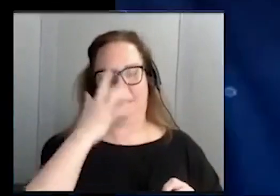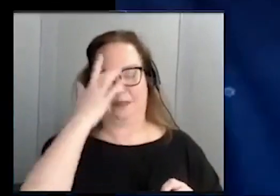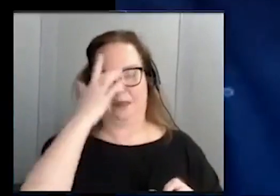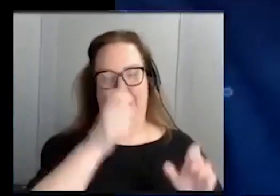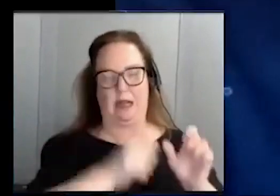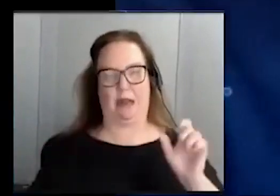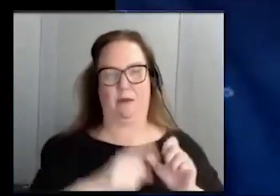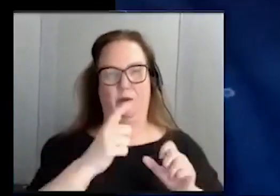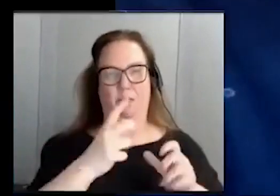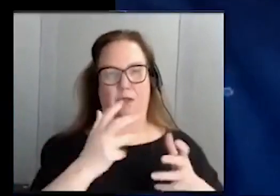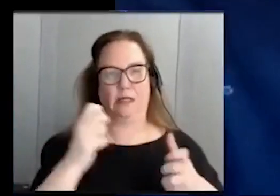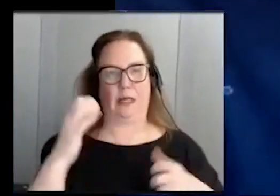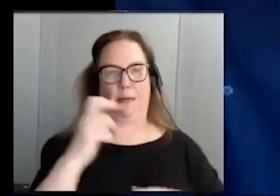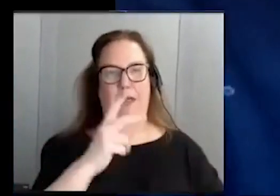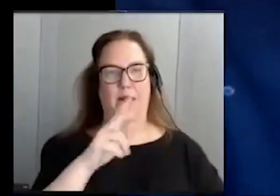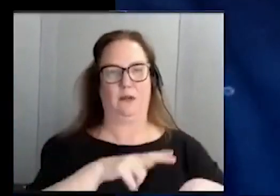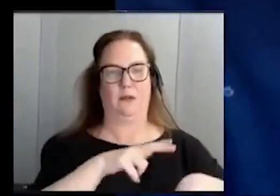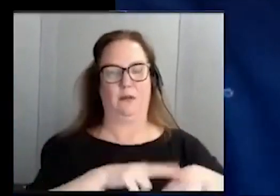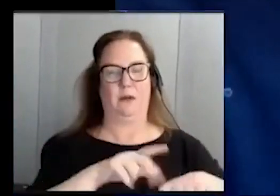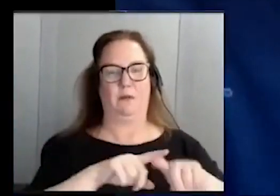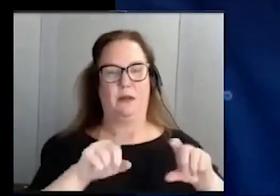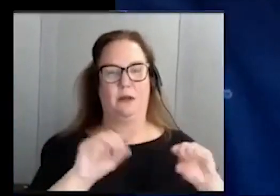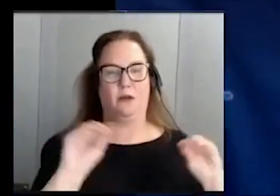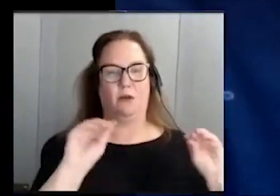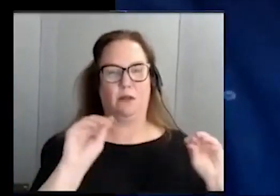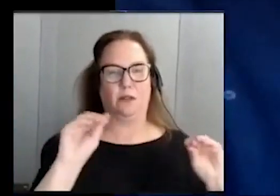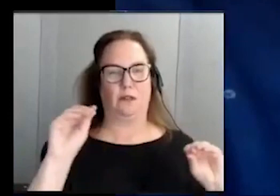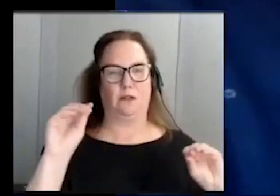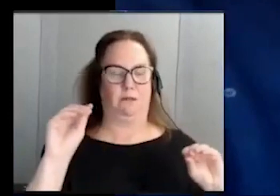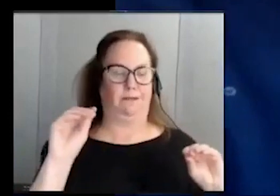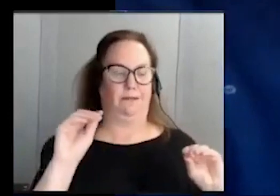wants to get back to normal, but no one wants to do anything to get there.